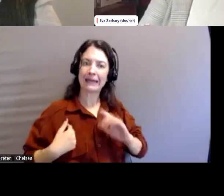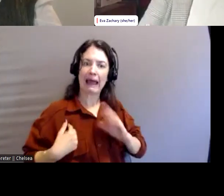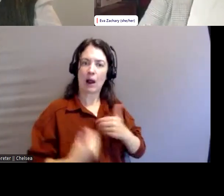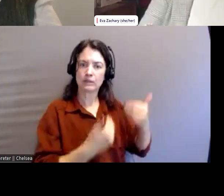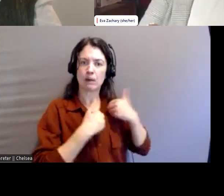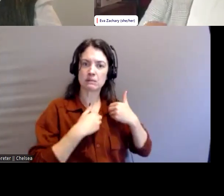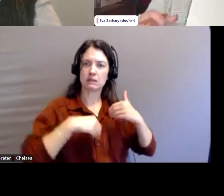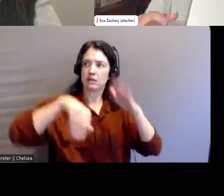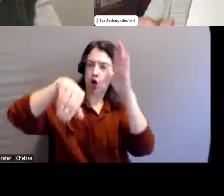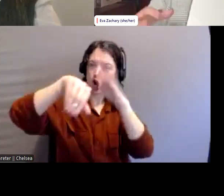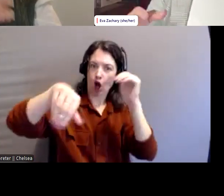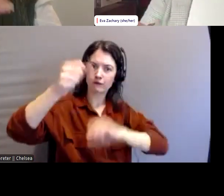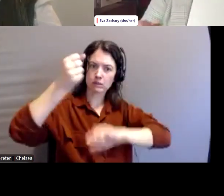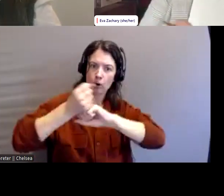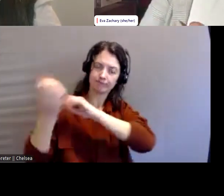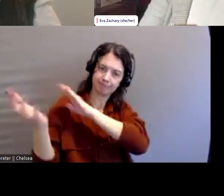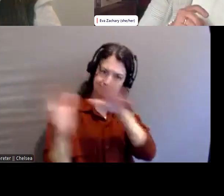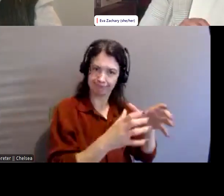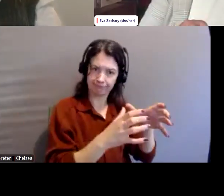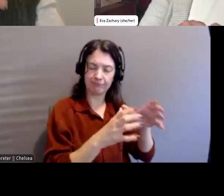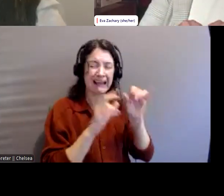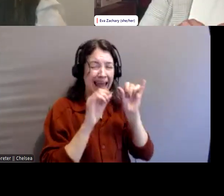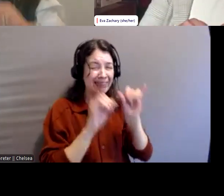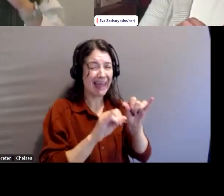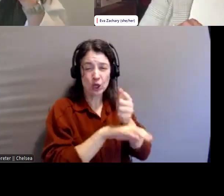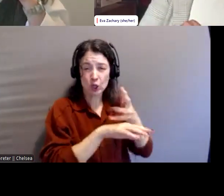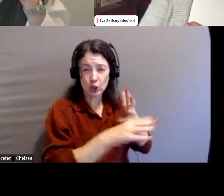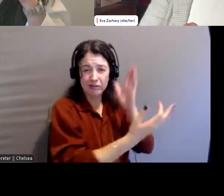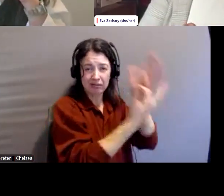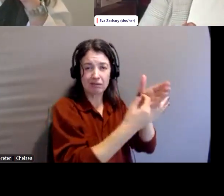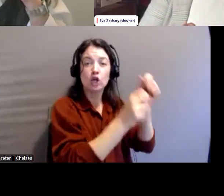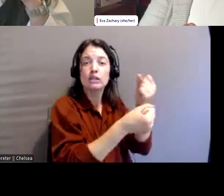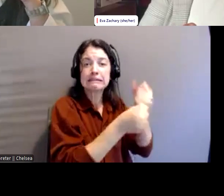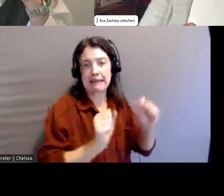early intervention is truly critical in saving someone's life.